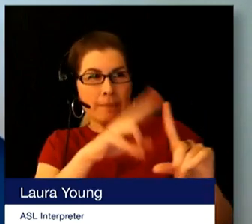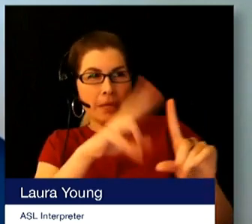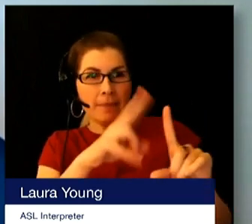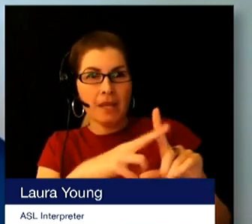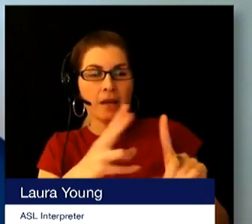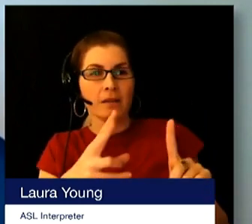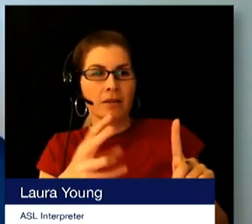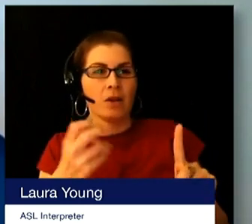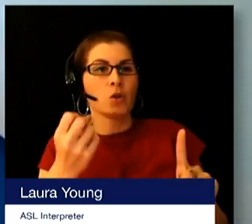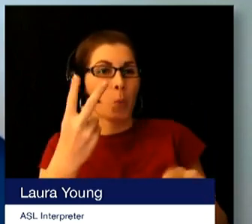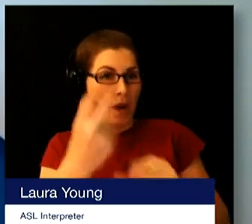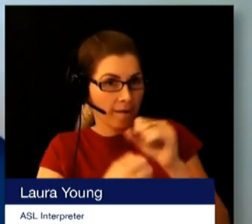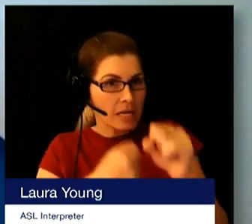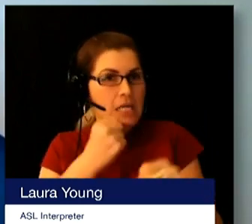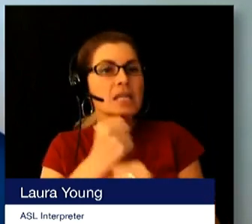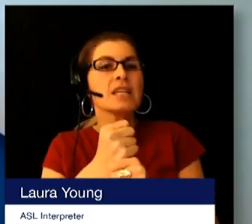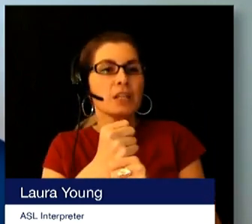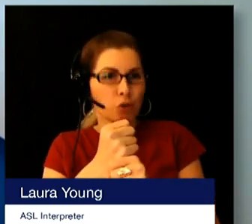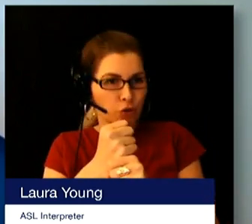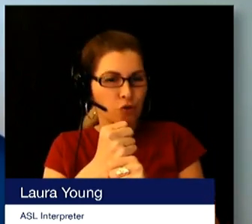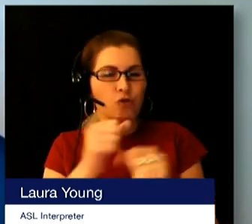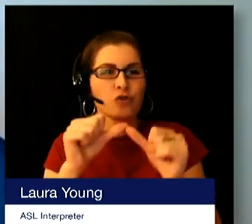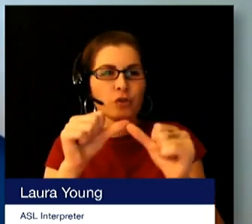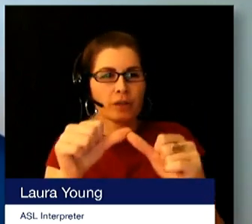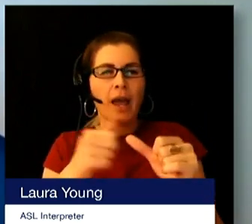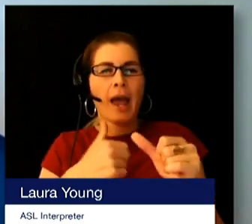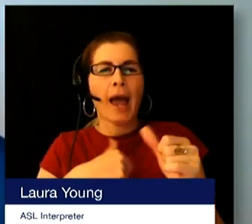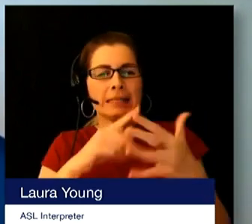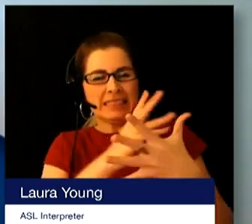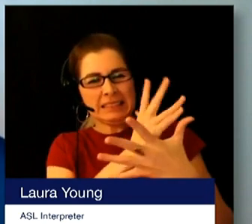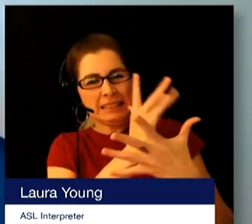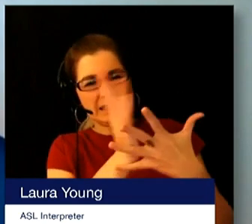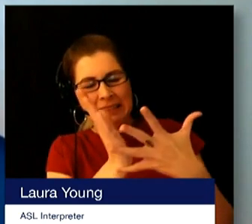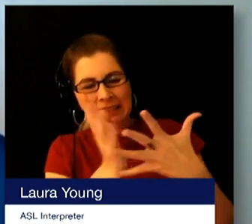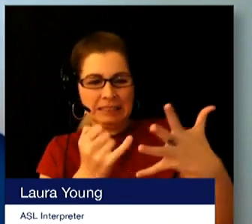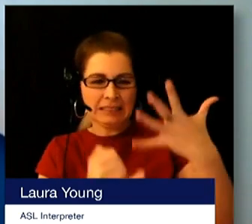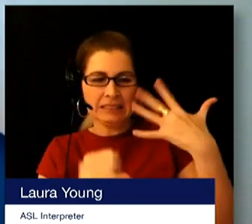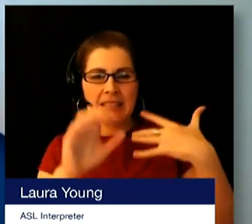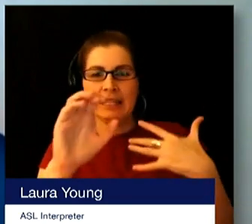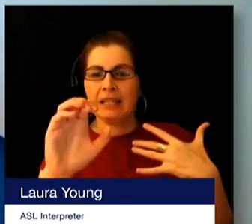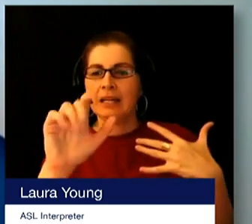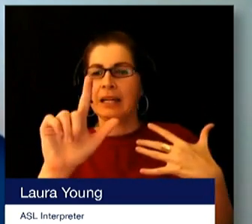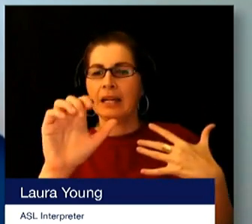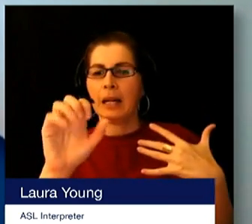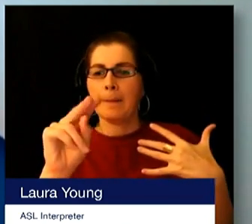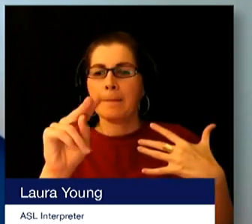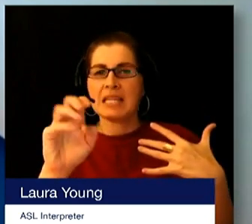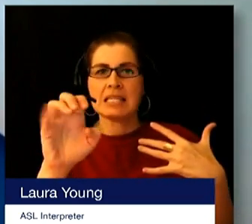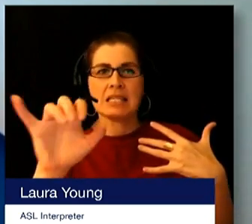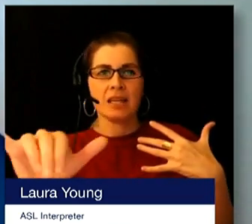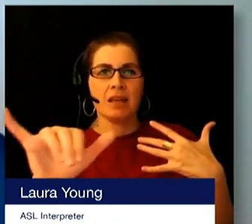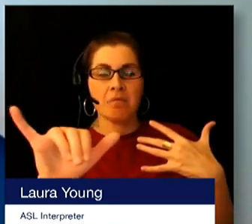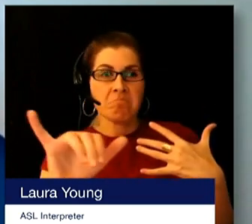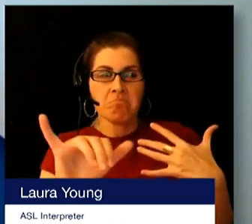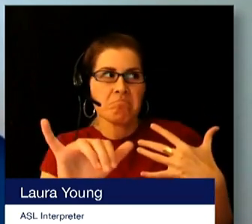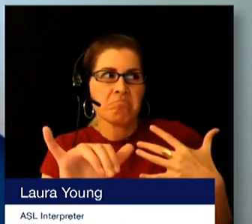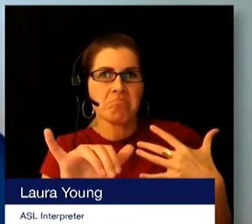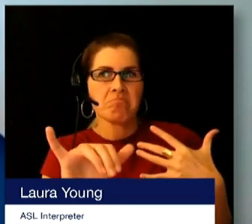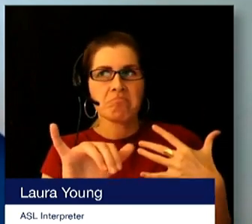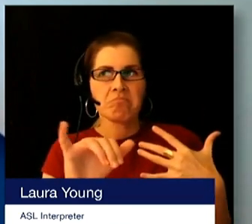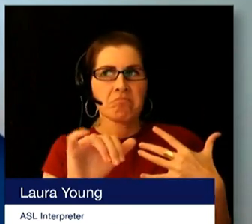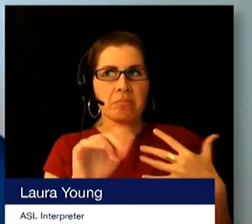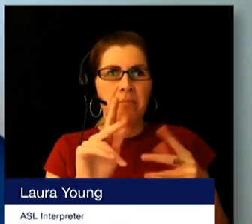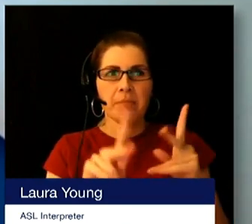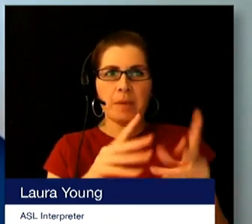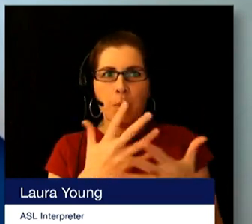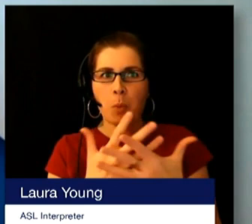years into my sentence. I started to look at clemency, and clemency is just a word at that time, which was not even mentioned in prison, because we